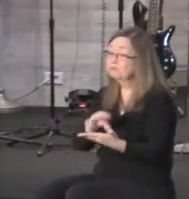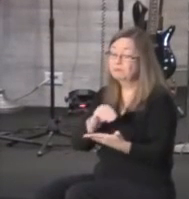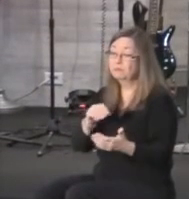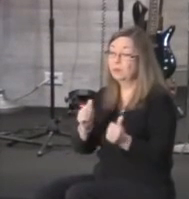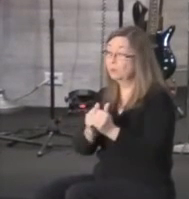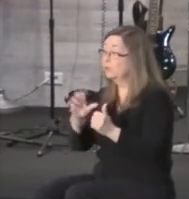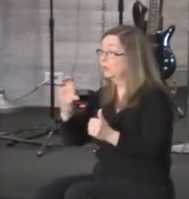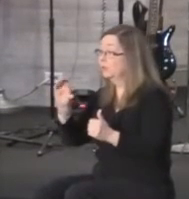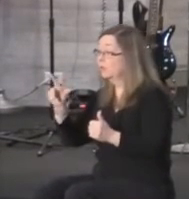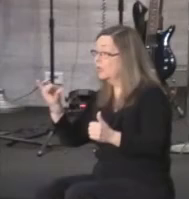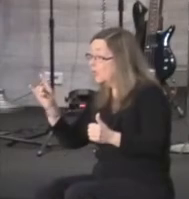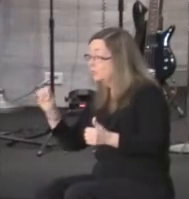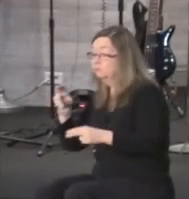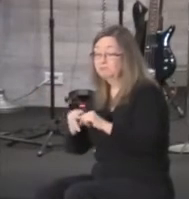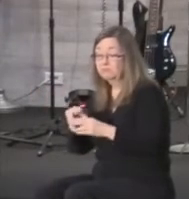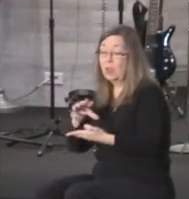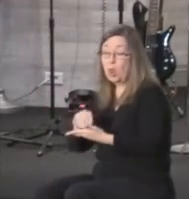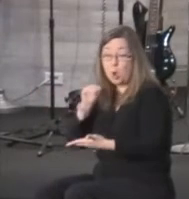With Clyde, sit and learn.